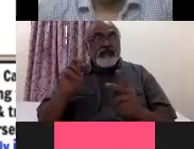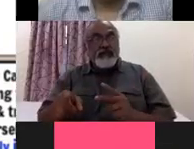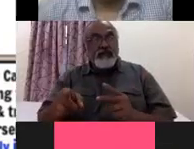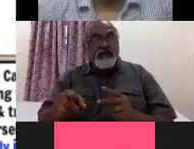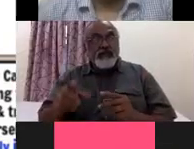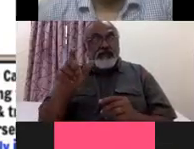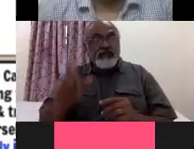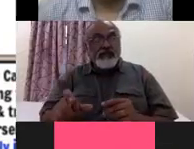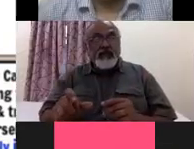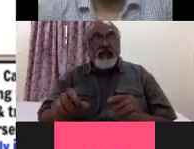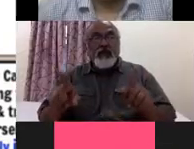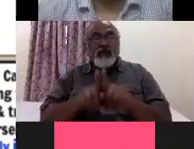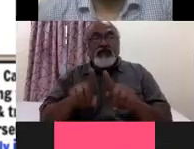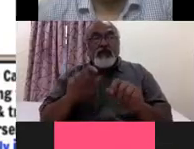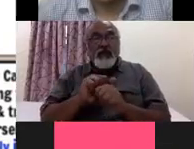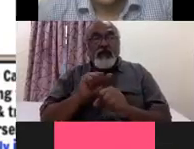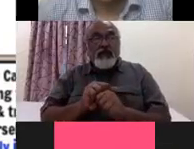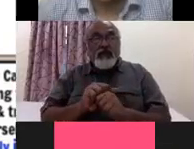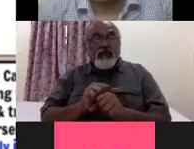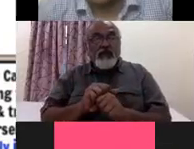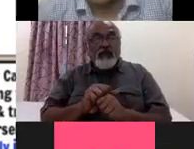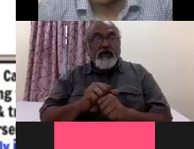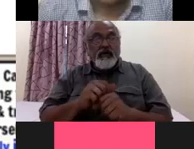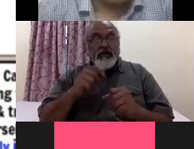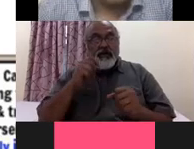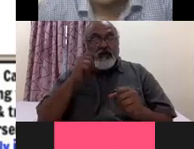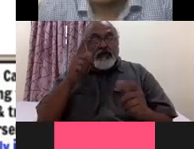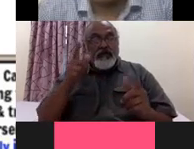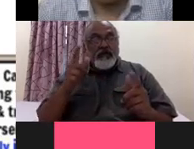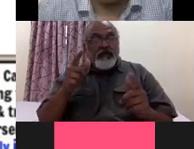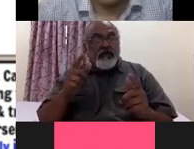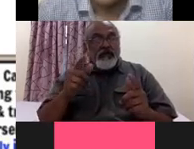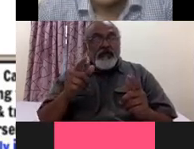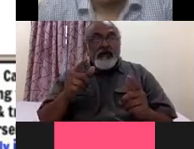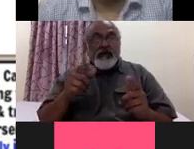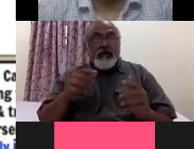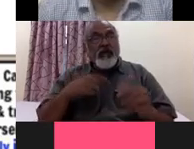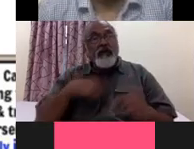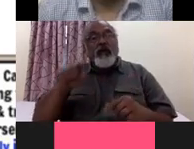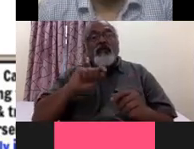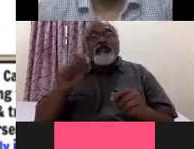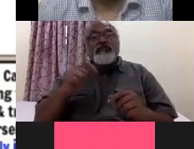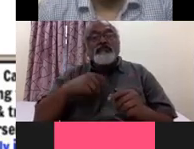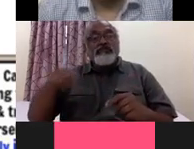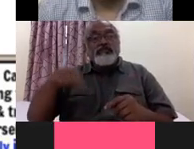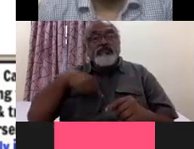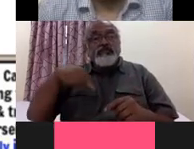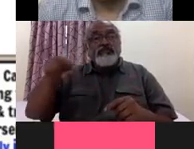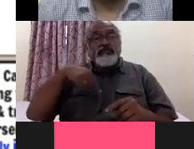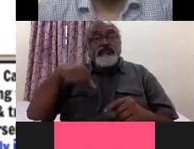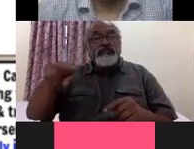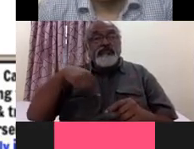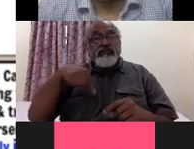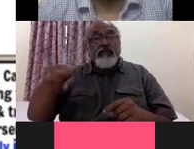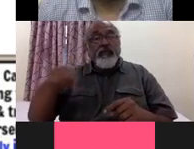colleague. And Kamala gets to know that Kathleen comes and goes to office every day and says,